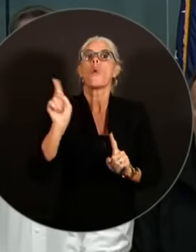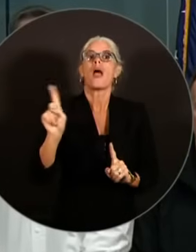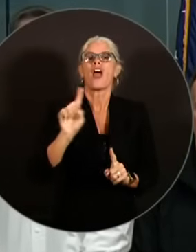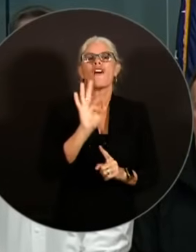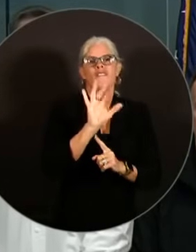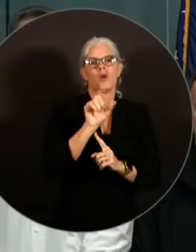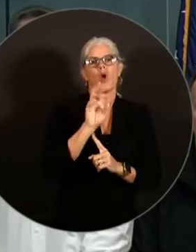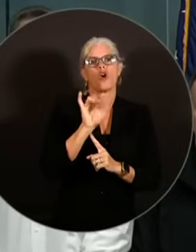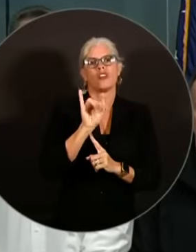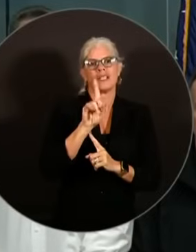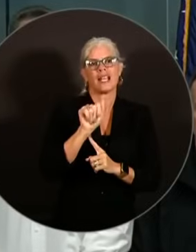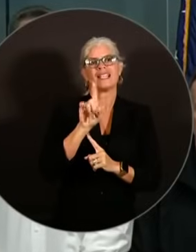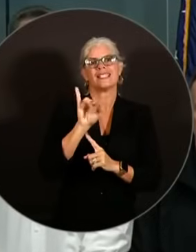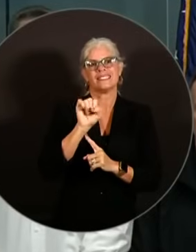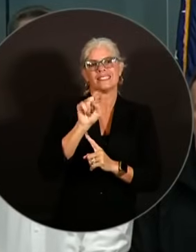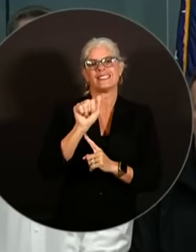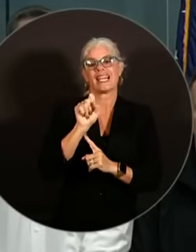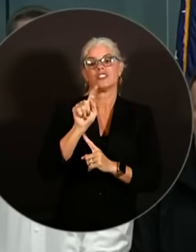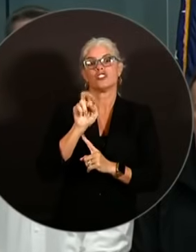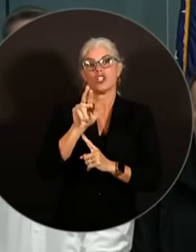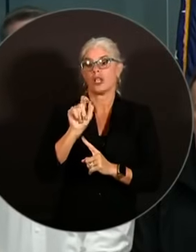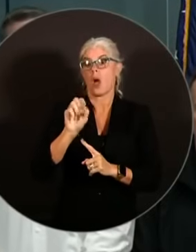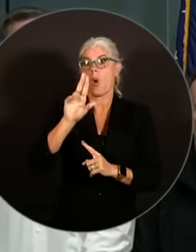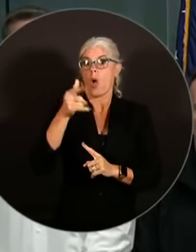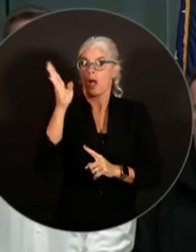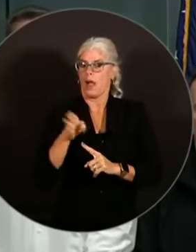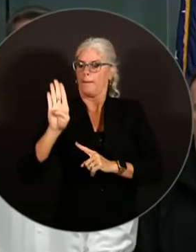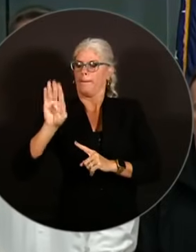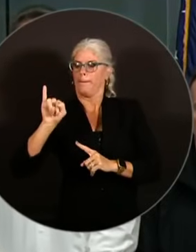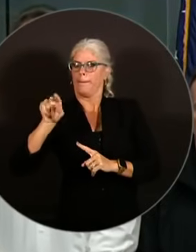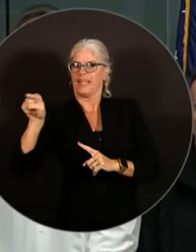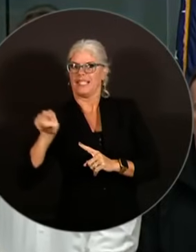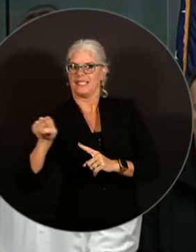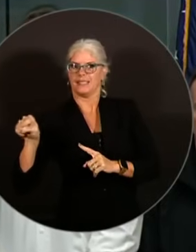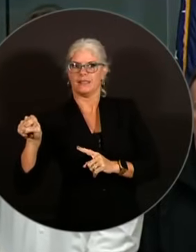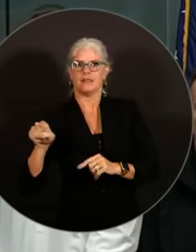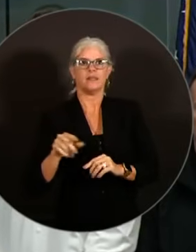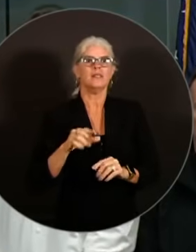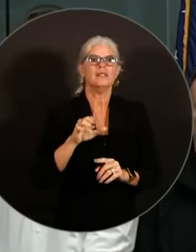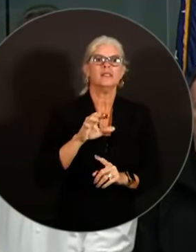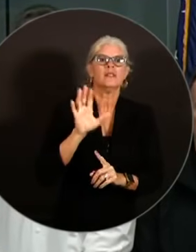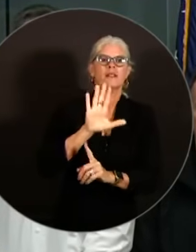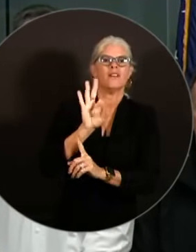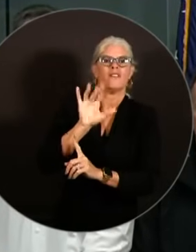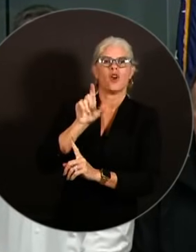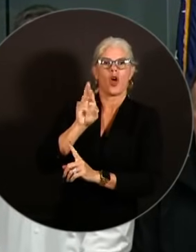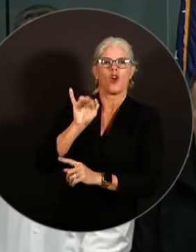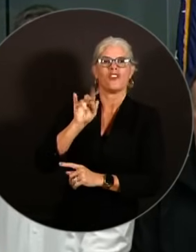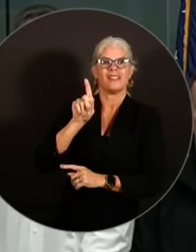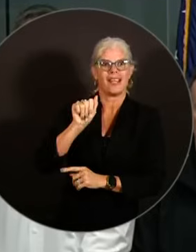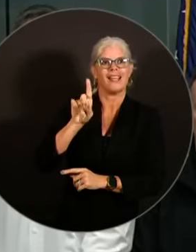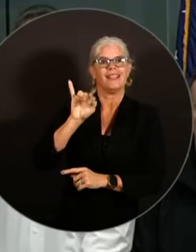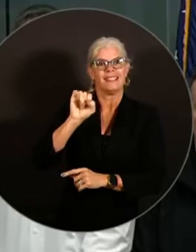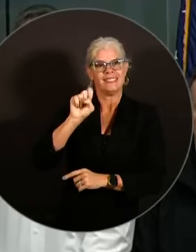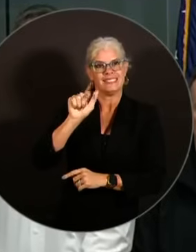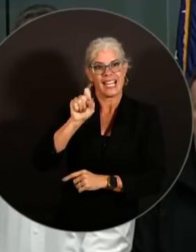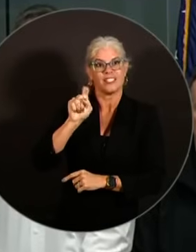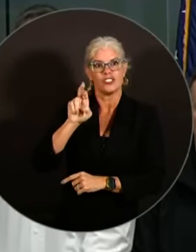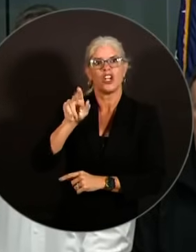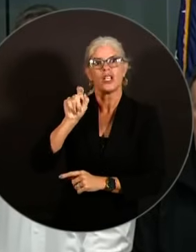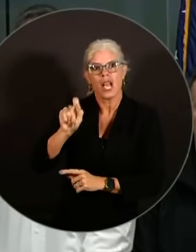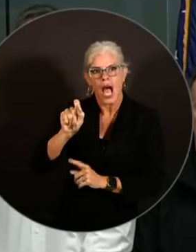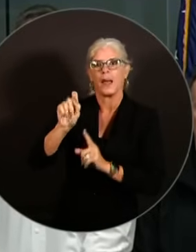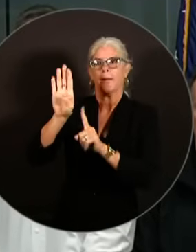floridadisaster.biz, floridadisaster.biz. Florida Commerce has also activated the Small Business Emergency Bridge Loan Program. We